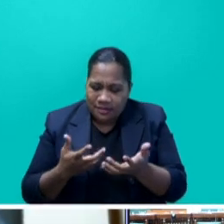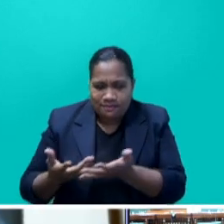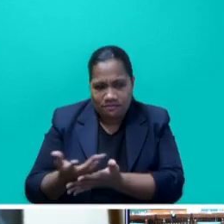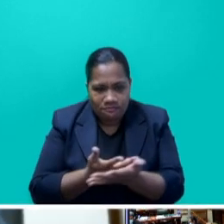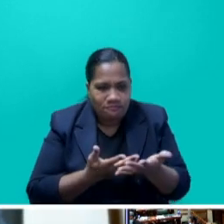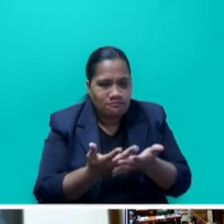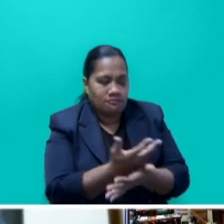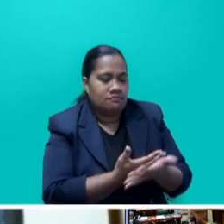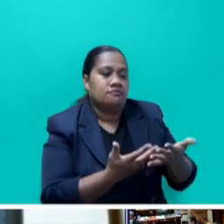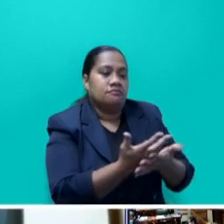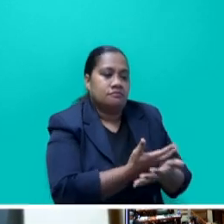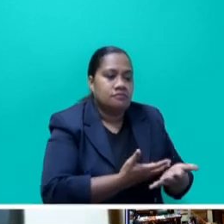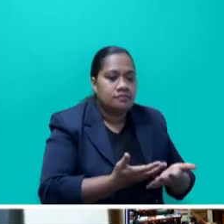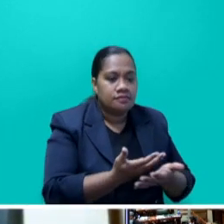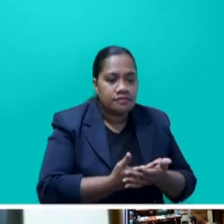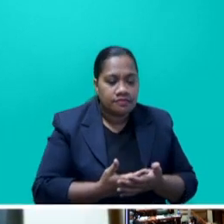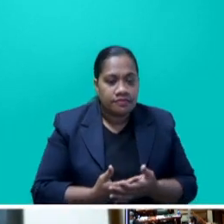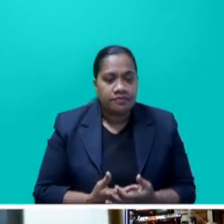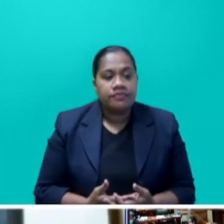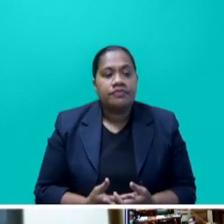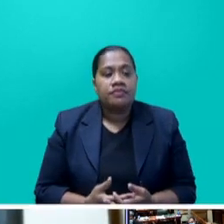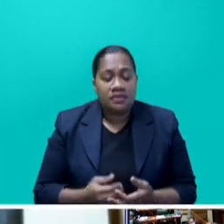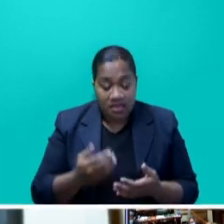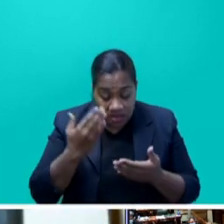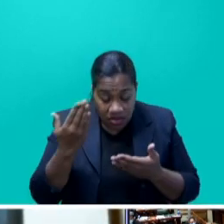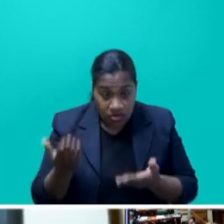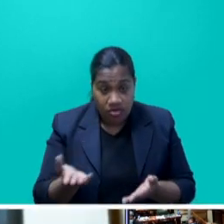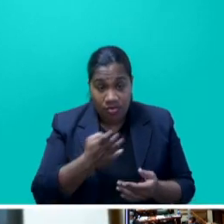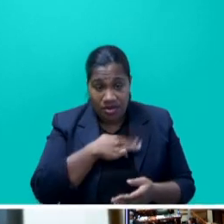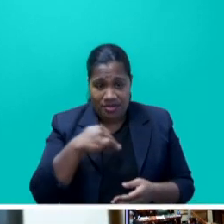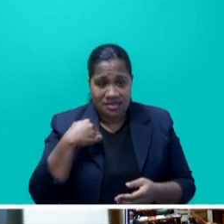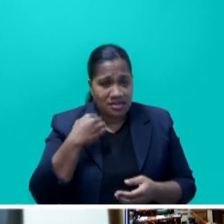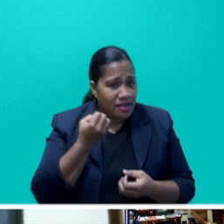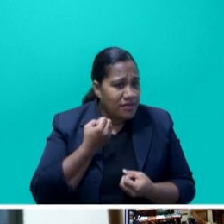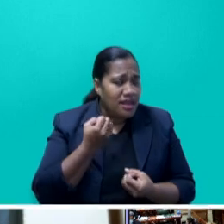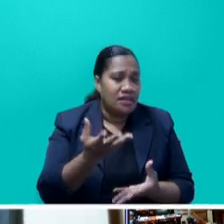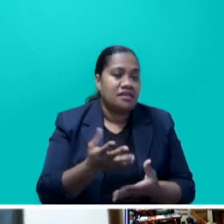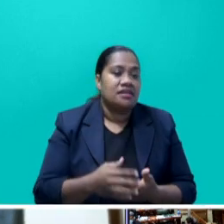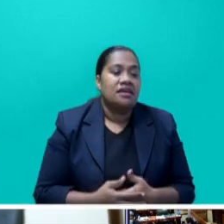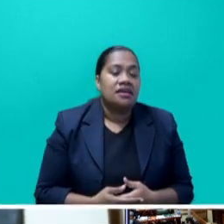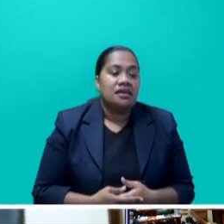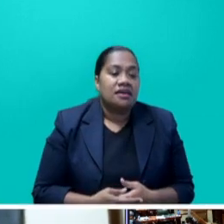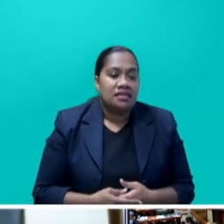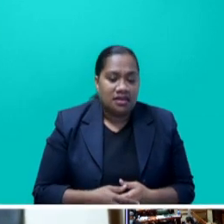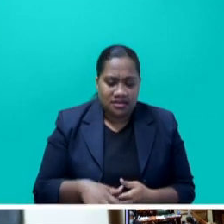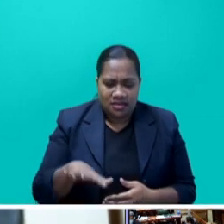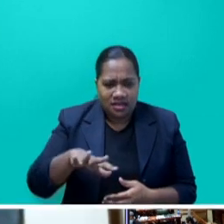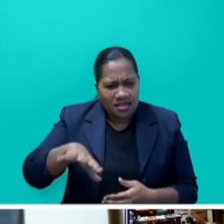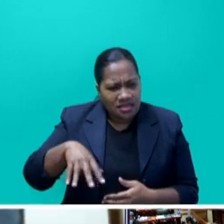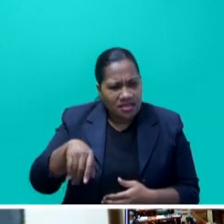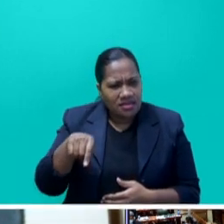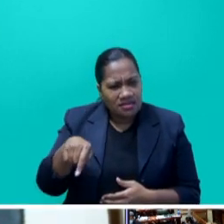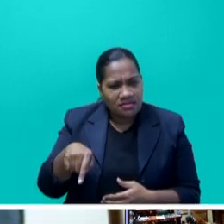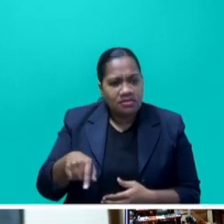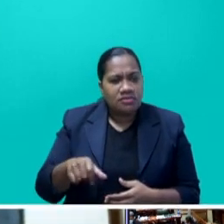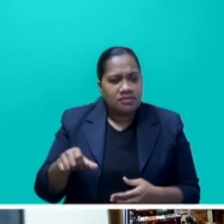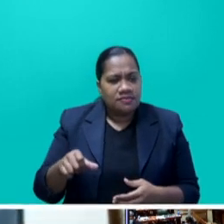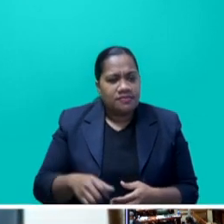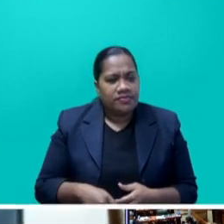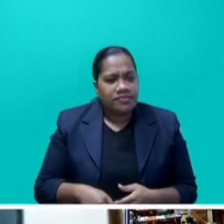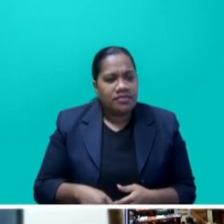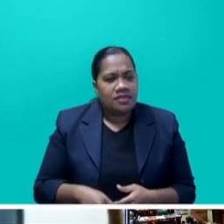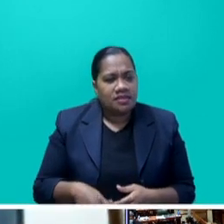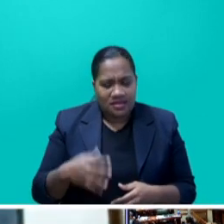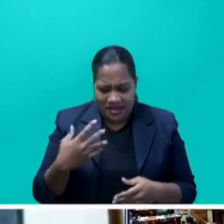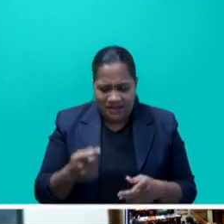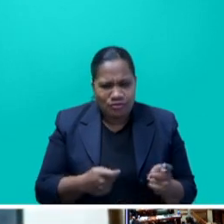around it. And as the Honourable Minister has highlighted, that these matters will, of course, be dealt with. There'll be a transition